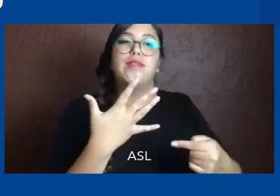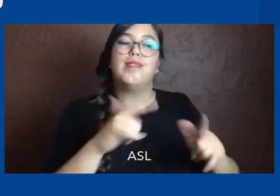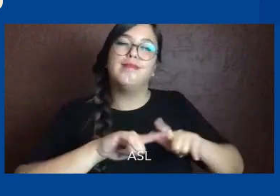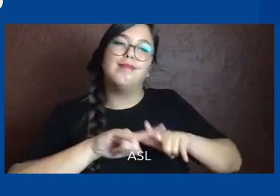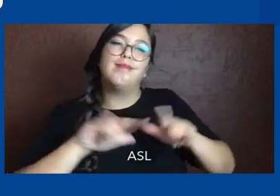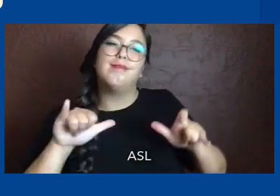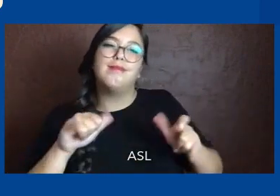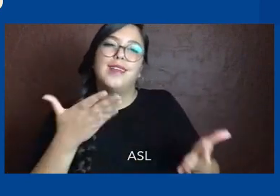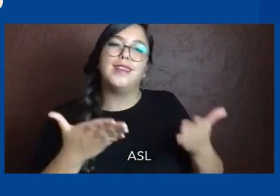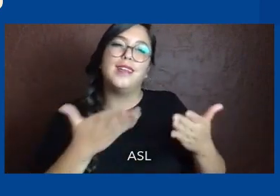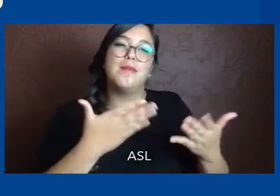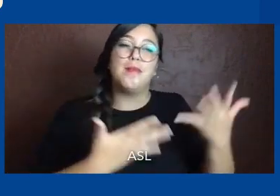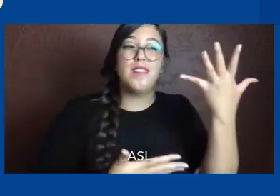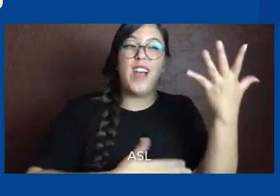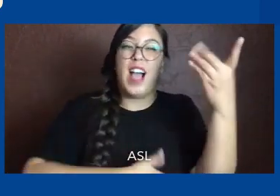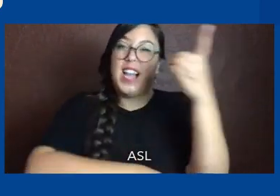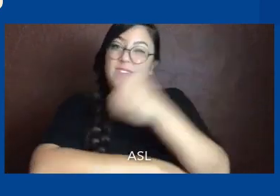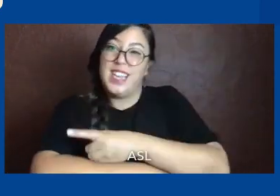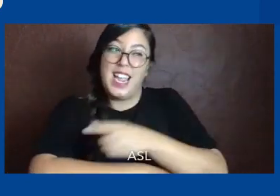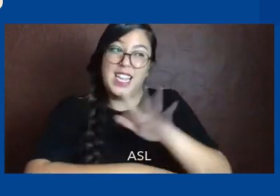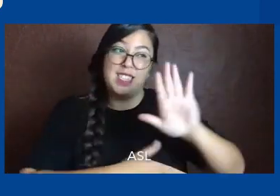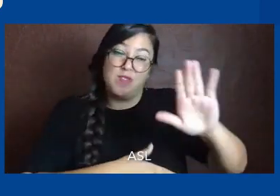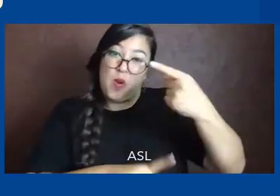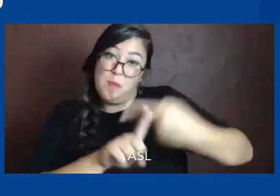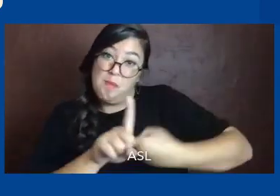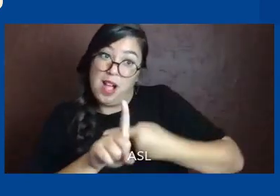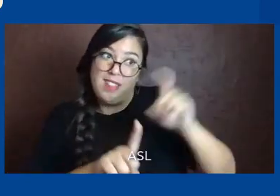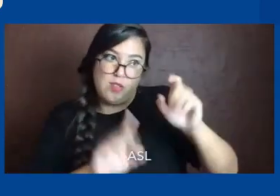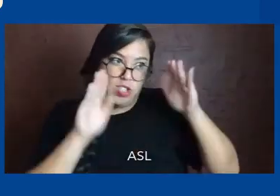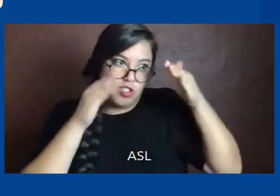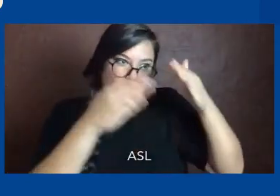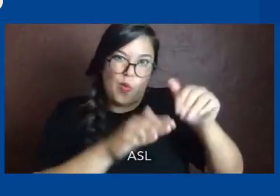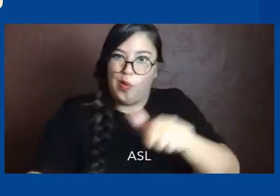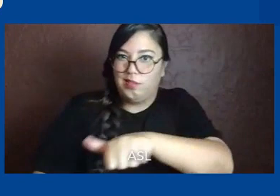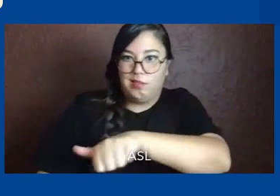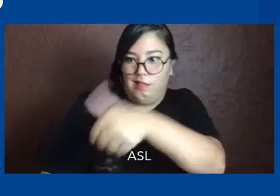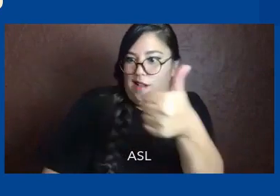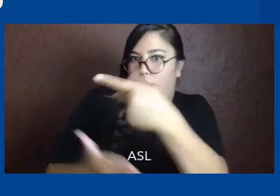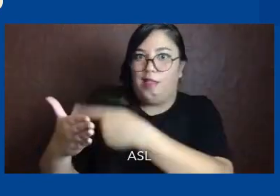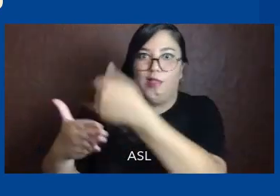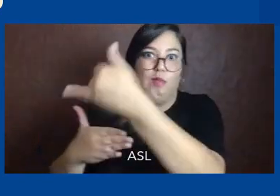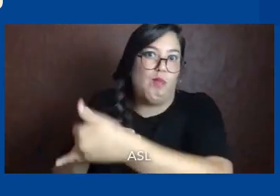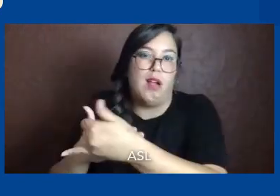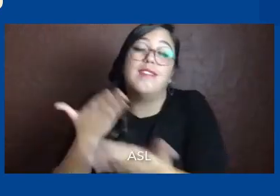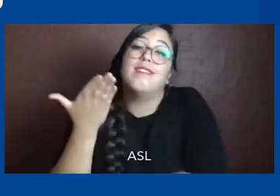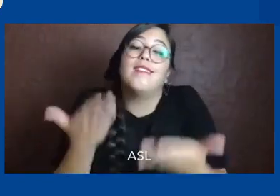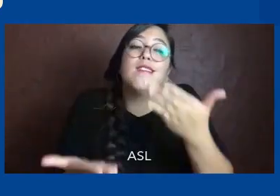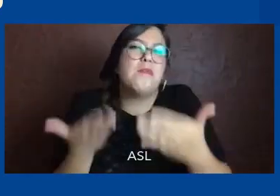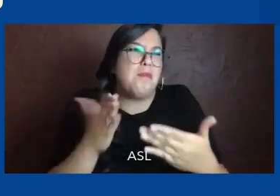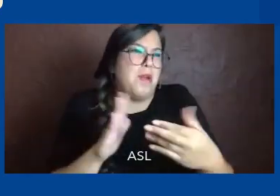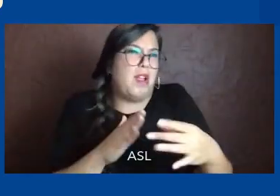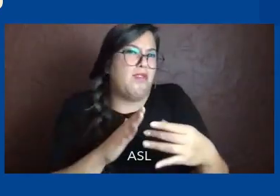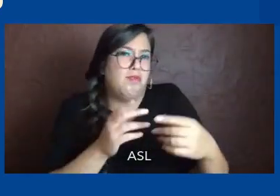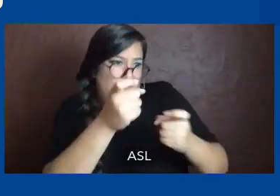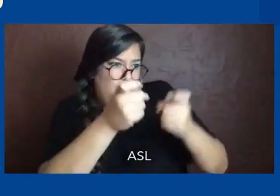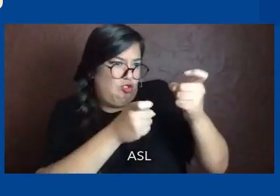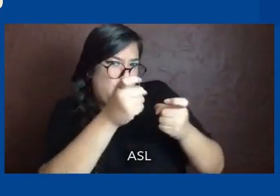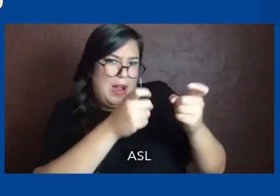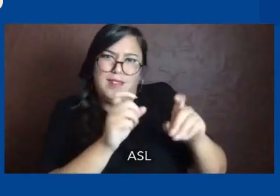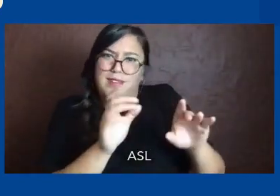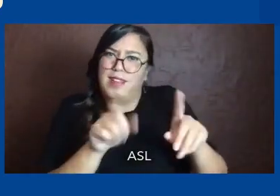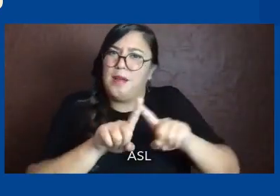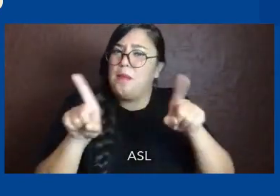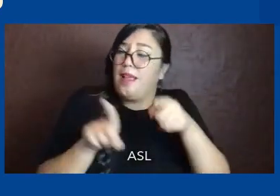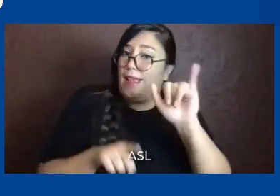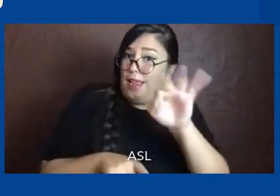5 days out of the month when you really need to be focusing on something else, or even not even just directing. It could be if you're the lead DP on a project and you